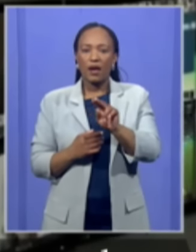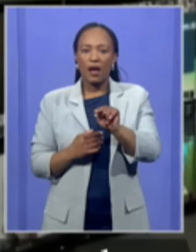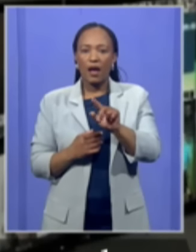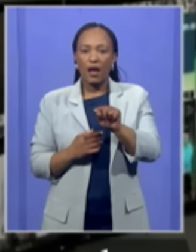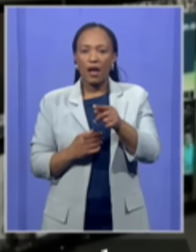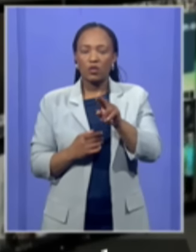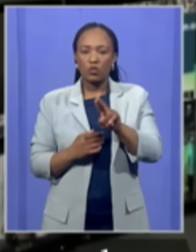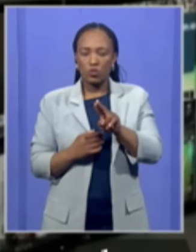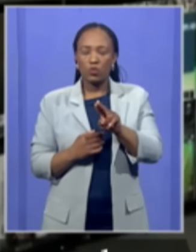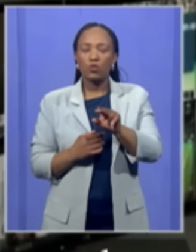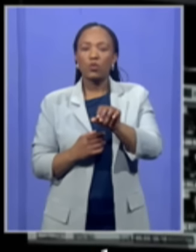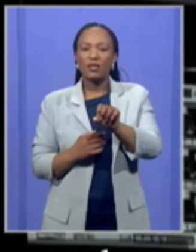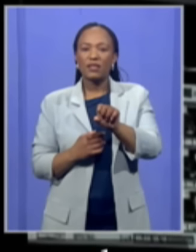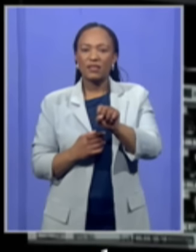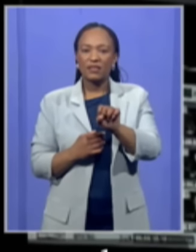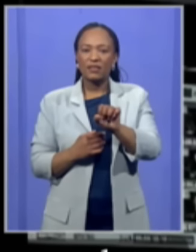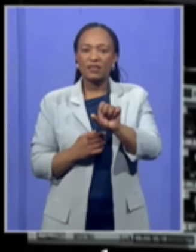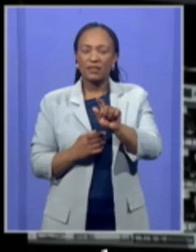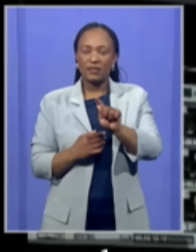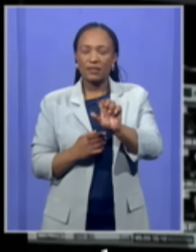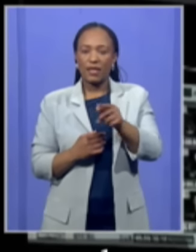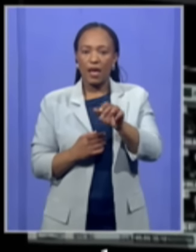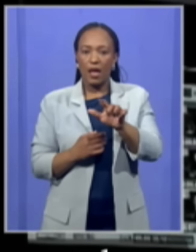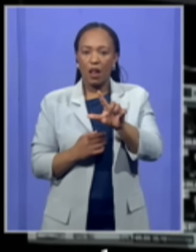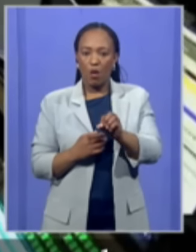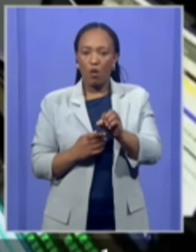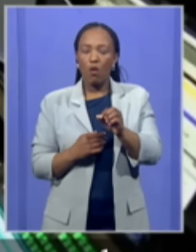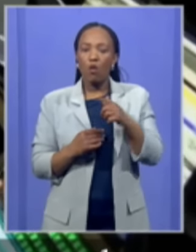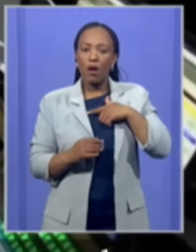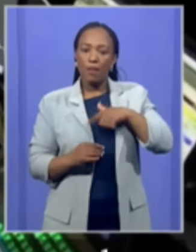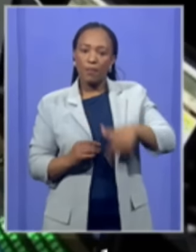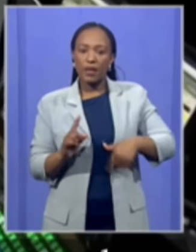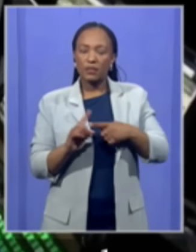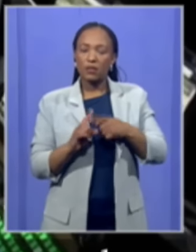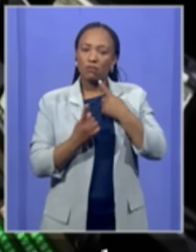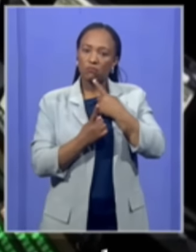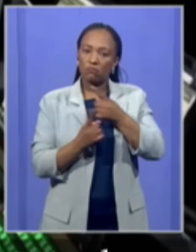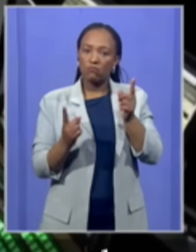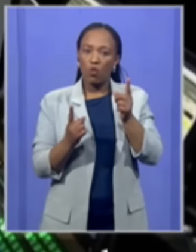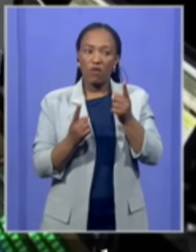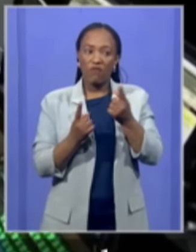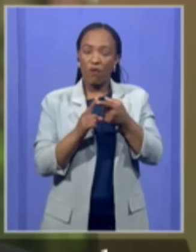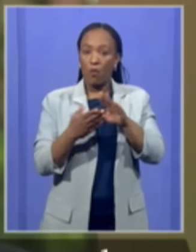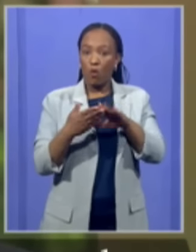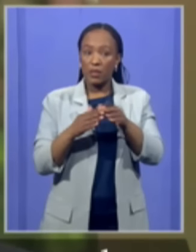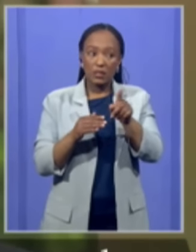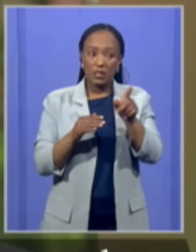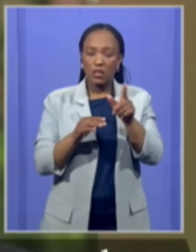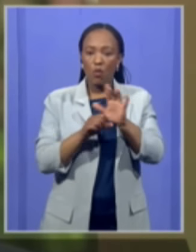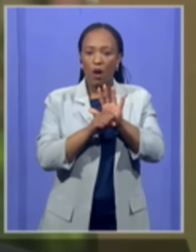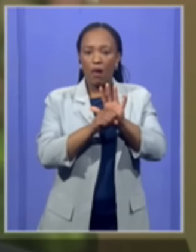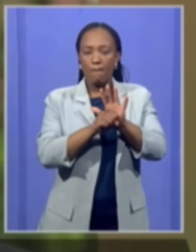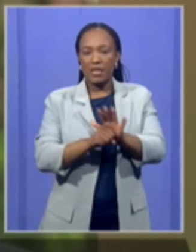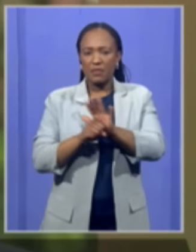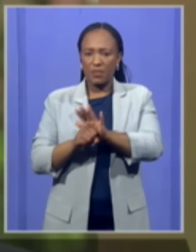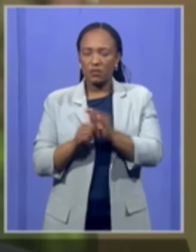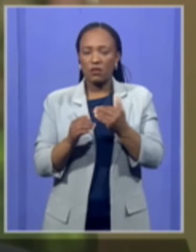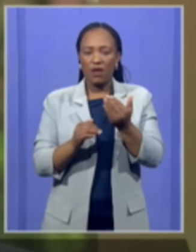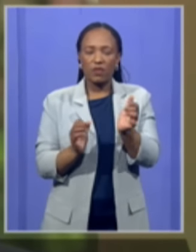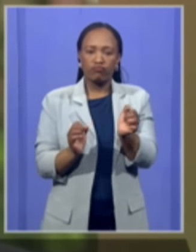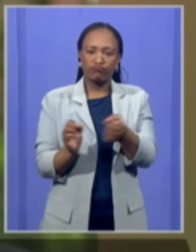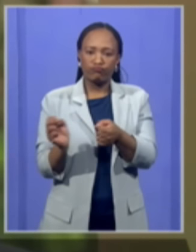Le ileng la phatlalatswa ke mopresidente Cyril Ramaphosa ka mora kgatello ho tswa ho mekgatlo ya setjhaba. While the SABC